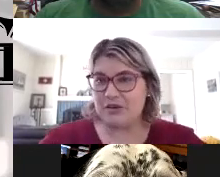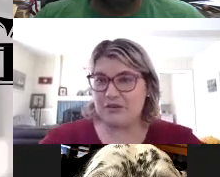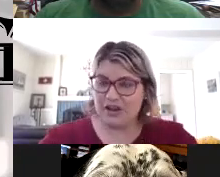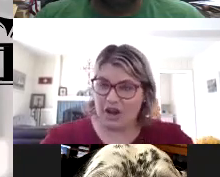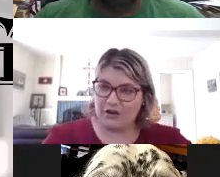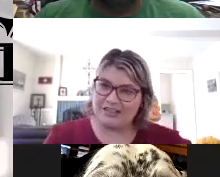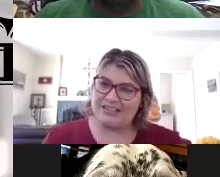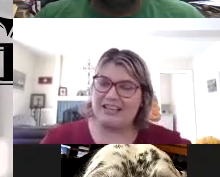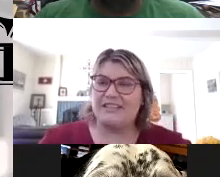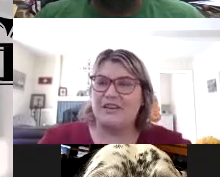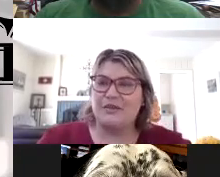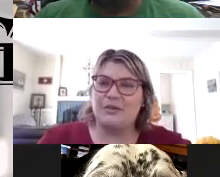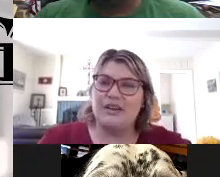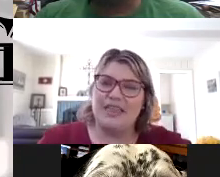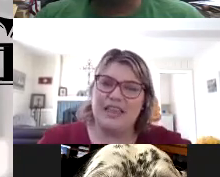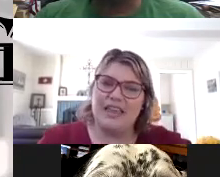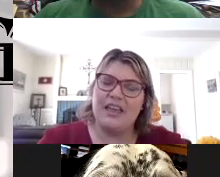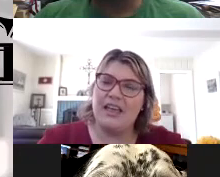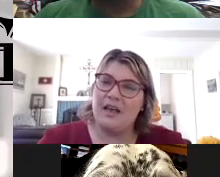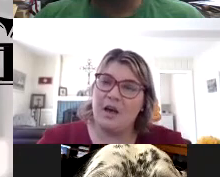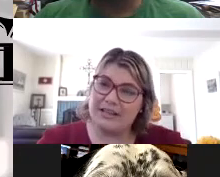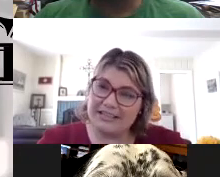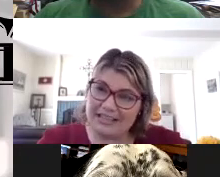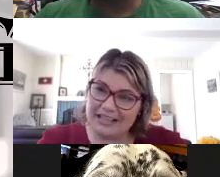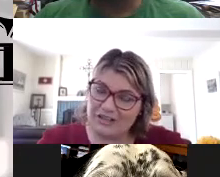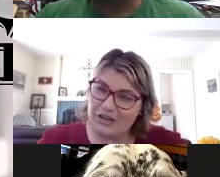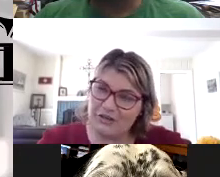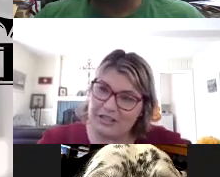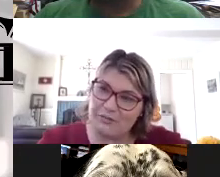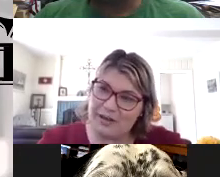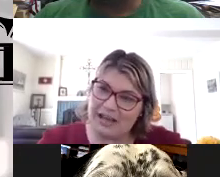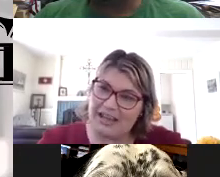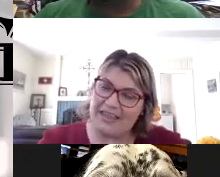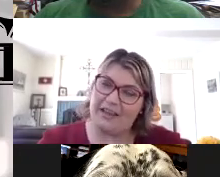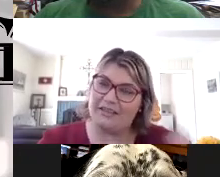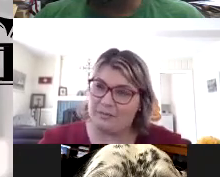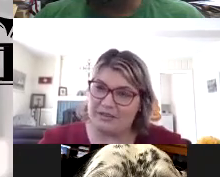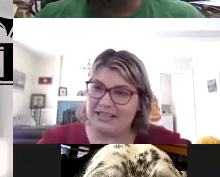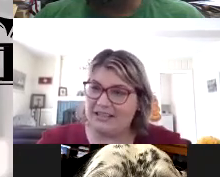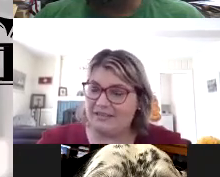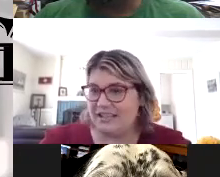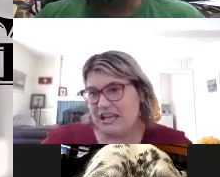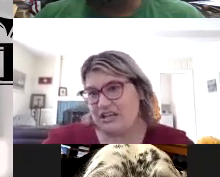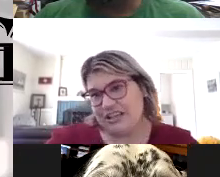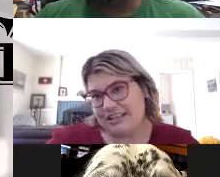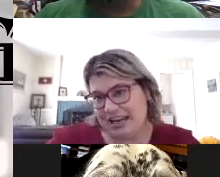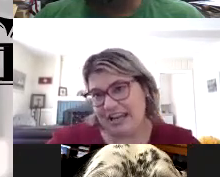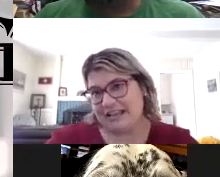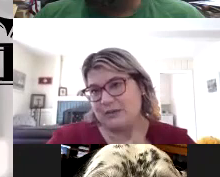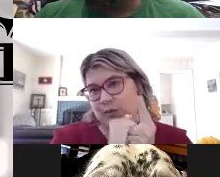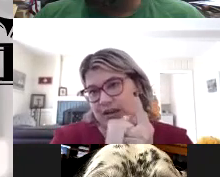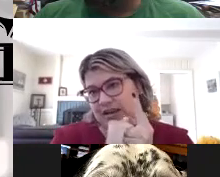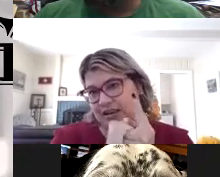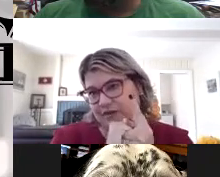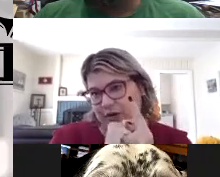that it goes to Congress. And so the president is chosen by the House of Representatives. Each state